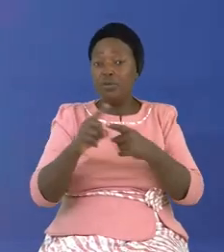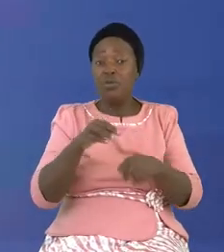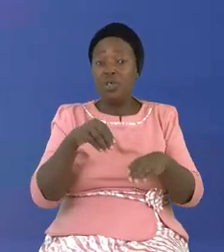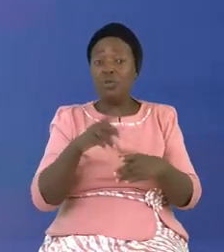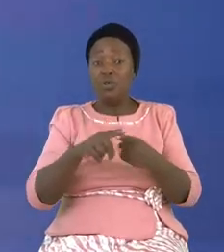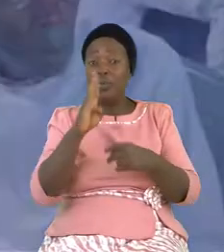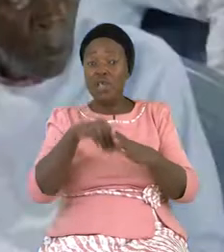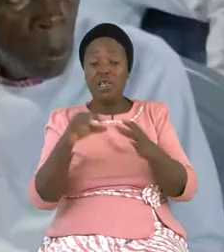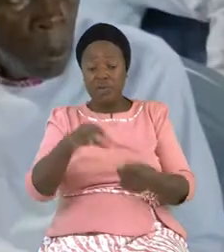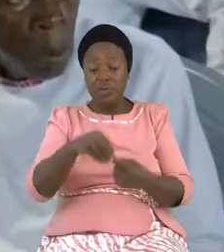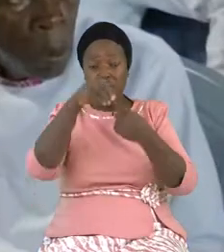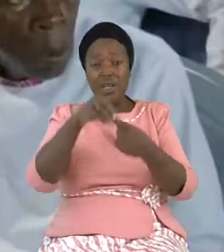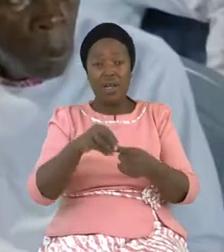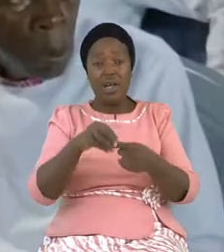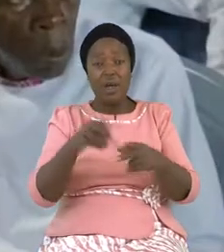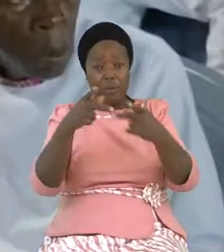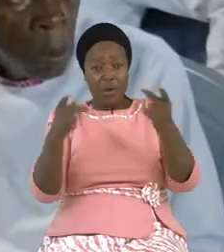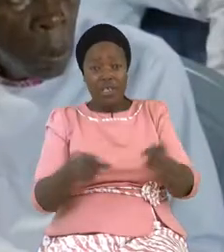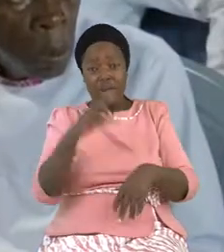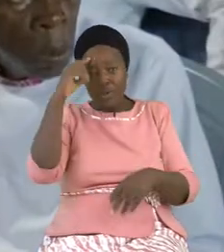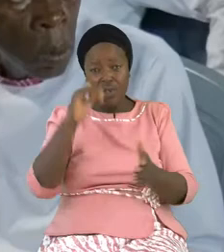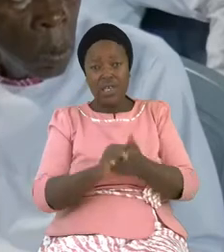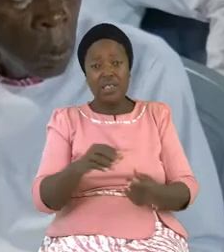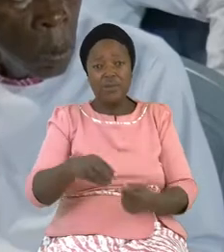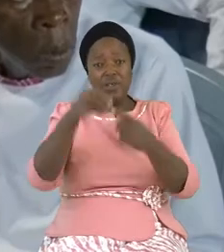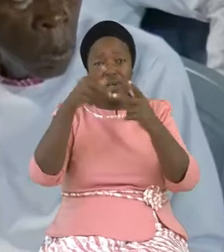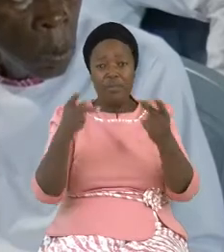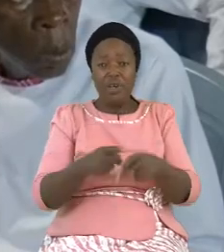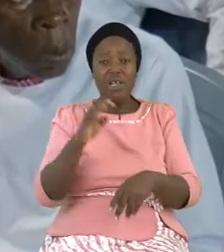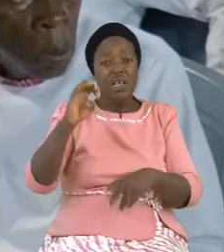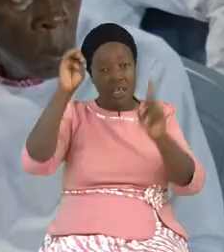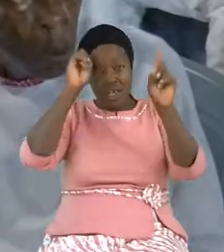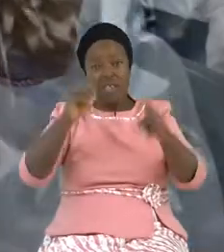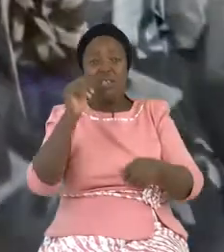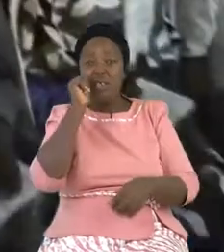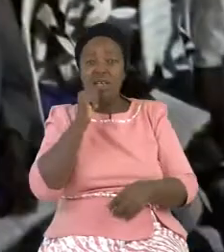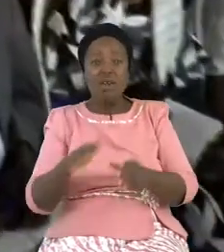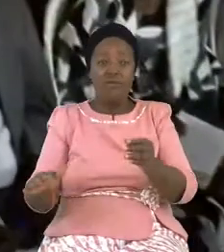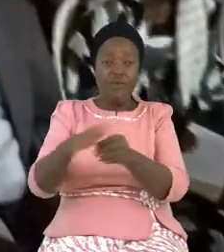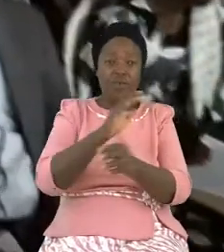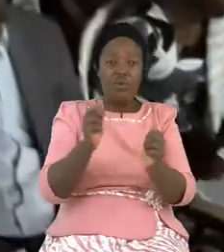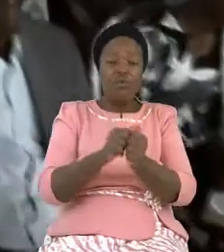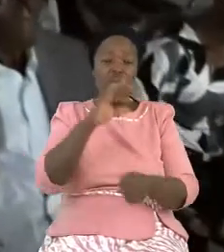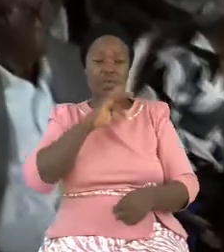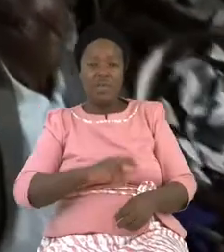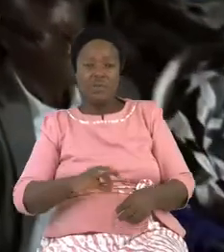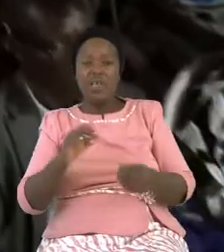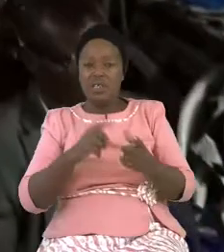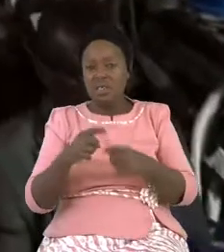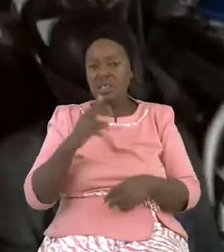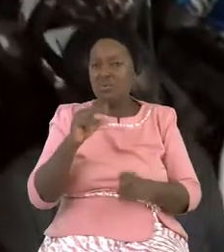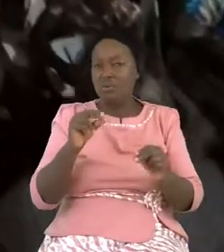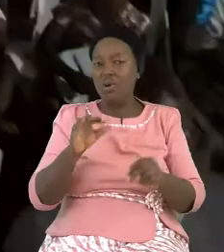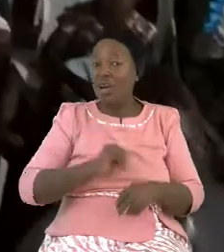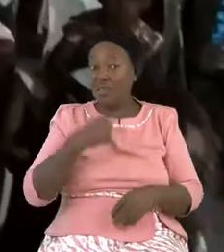place? And because of that special place, he daily loads you with benefit. He said, I'll tell you my